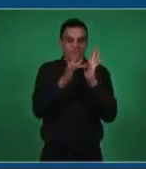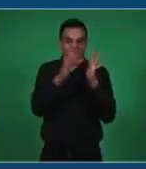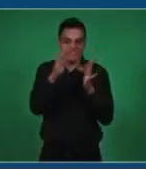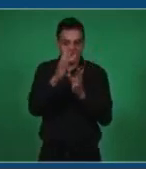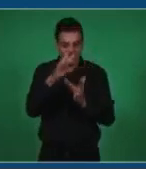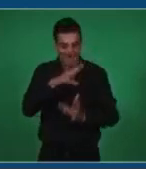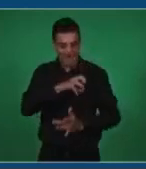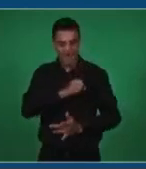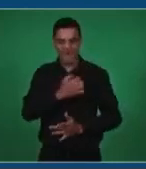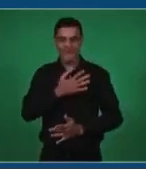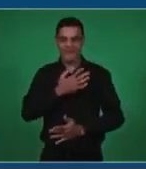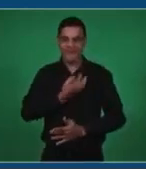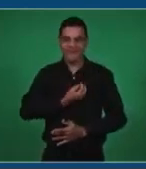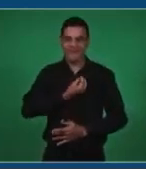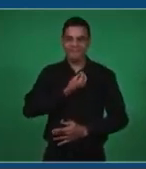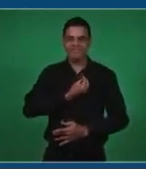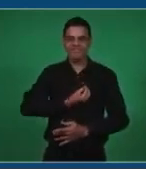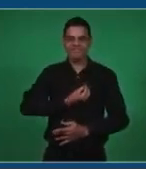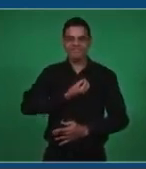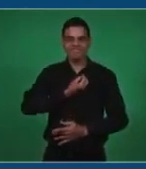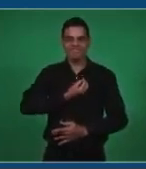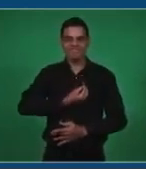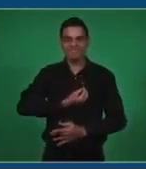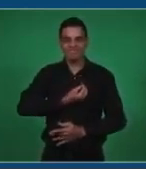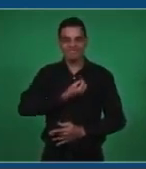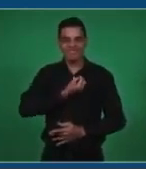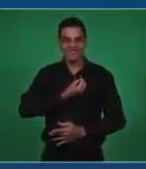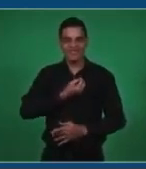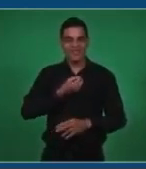My sinner rescued on the cross for your love,